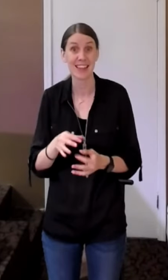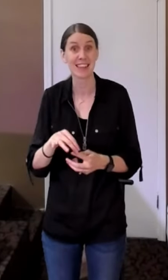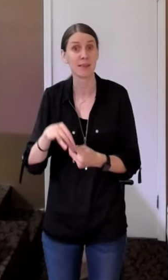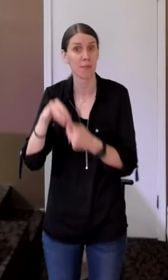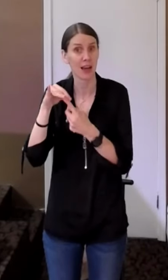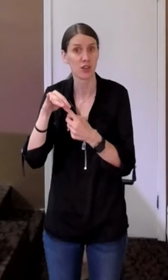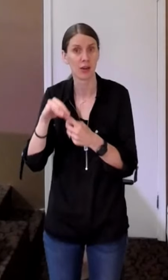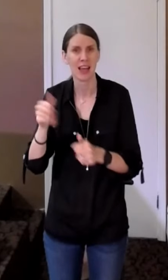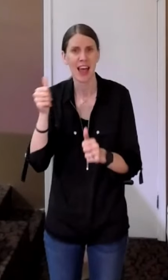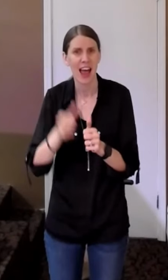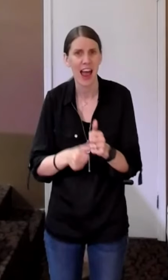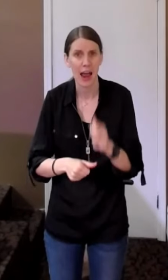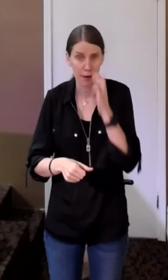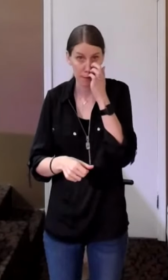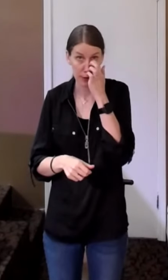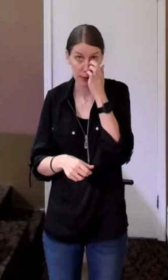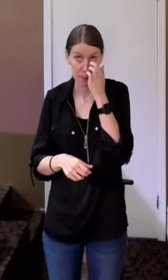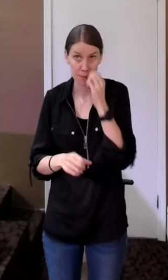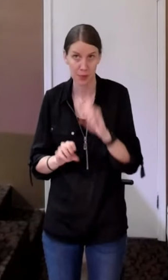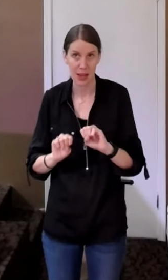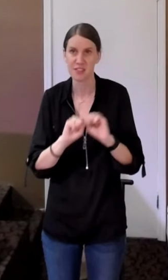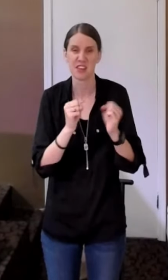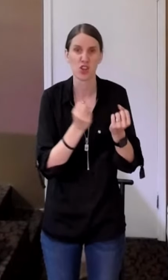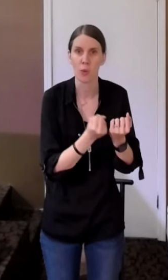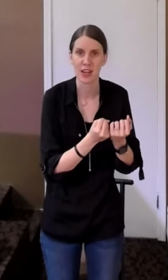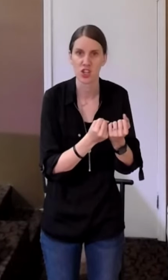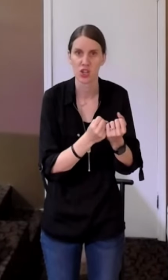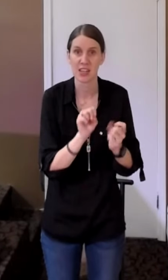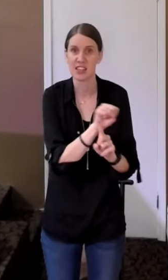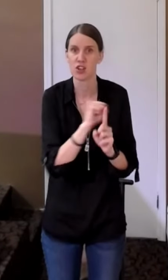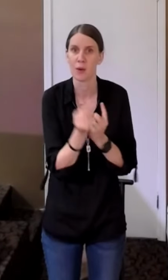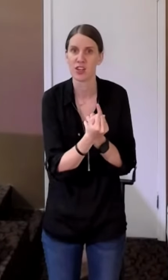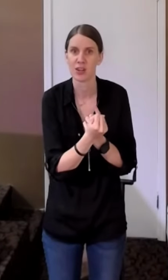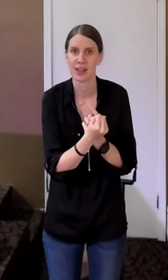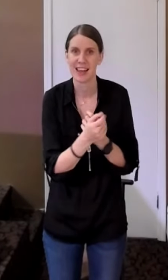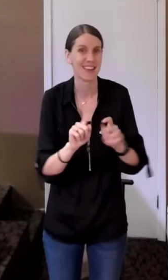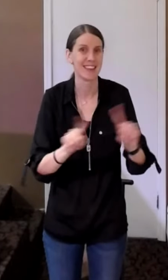every situation is unique. So we're not looking for some, you